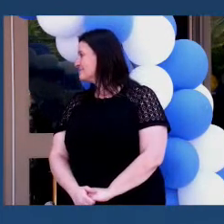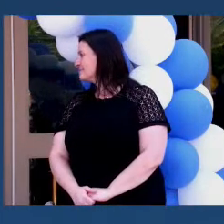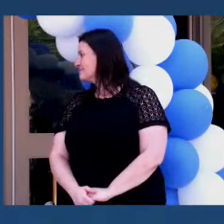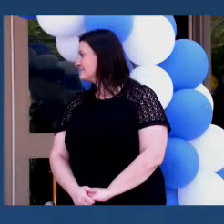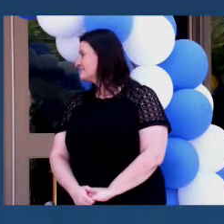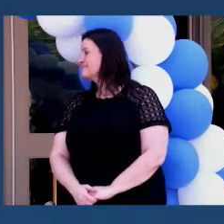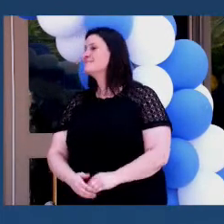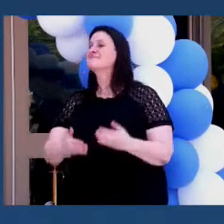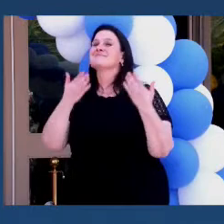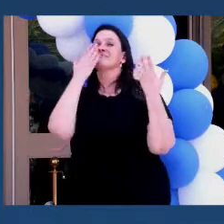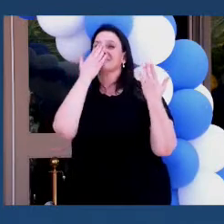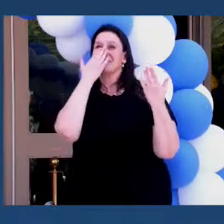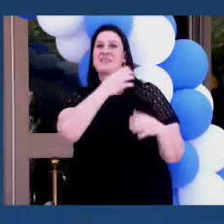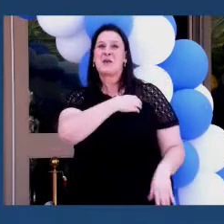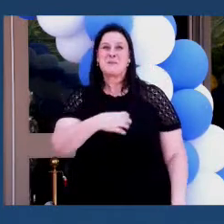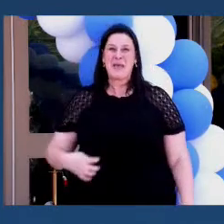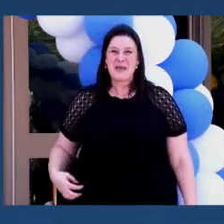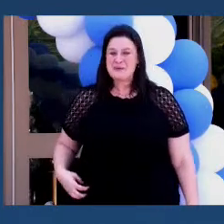Thank you, Mayor Pritchett.